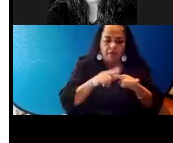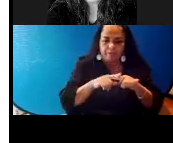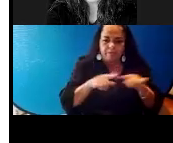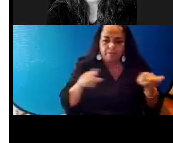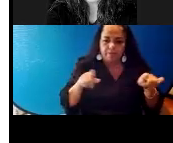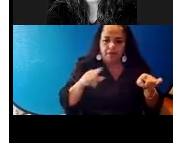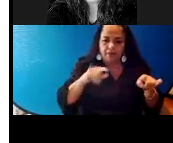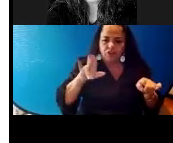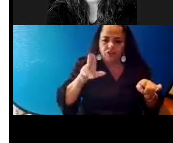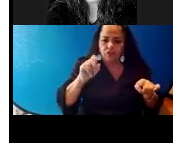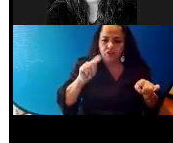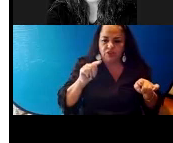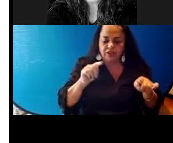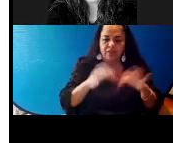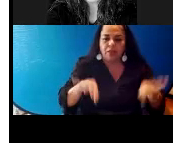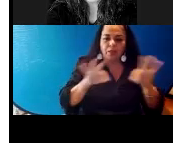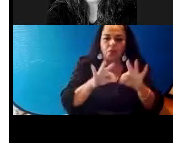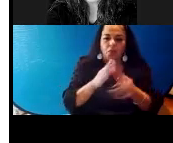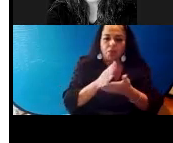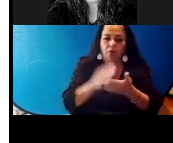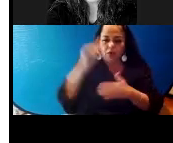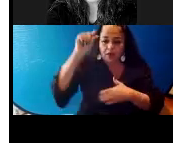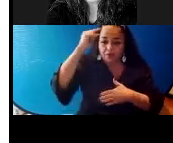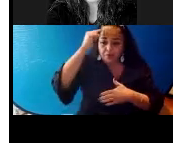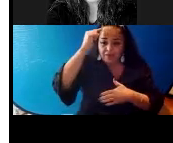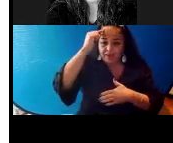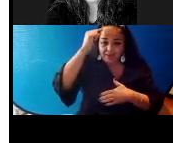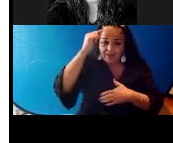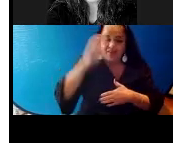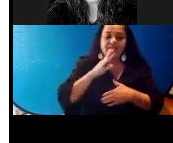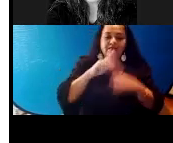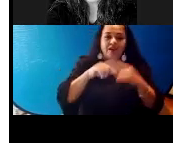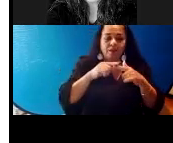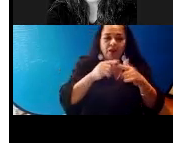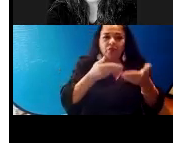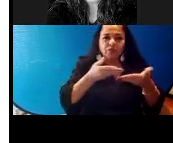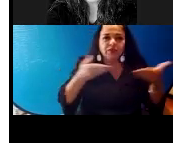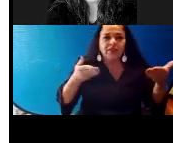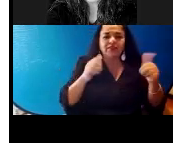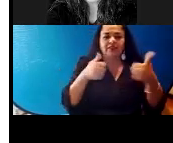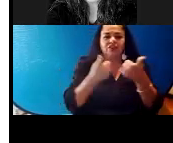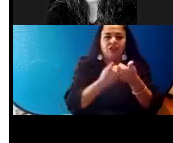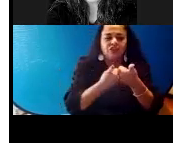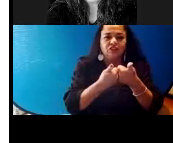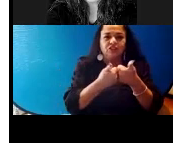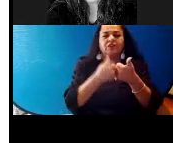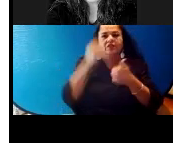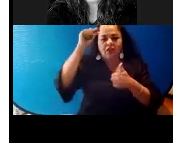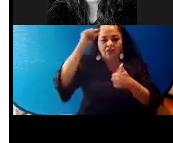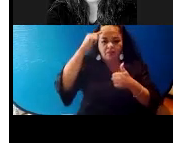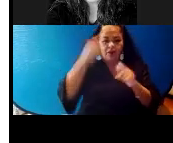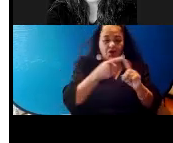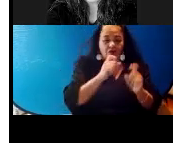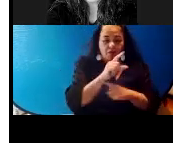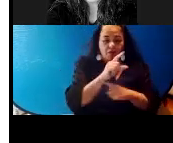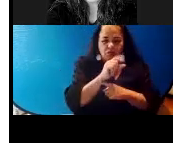Just the key part of this is government-wise, when we talk about those conundrums and the challenges with government, they went from 20 some odd